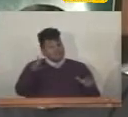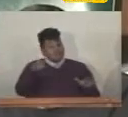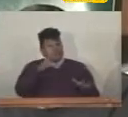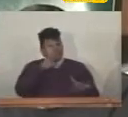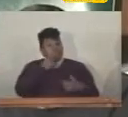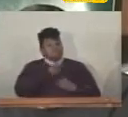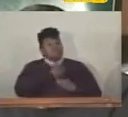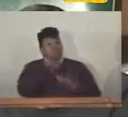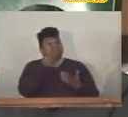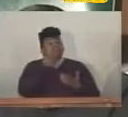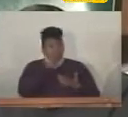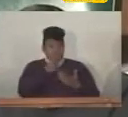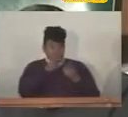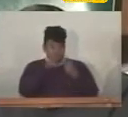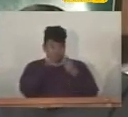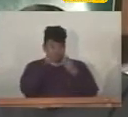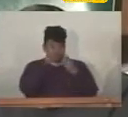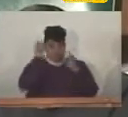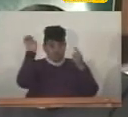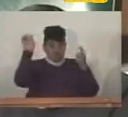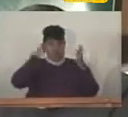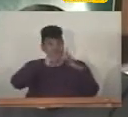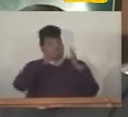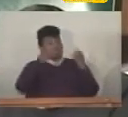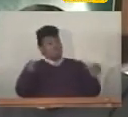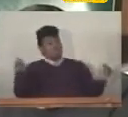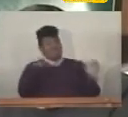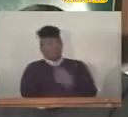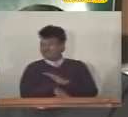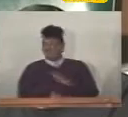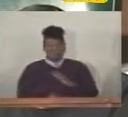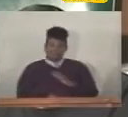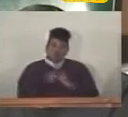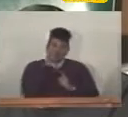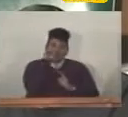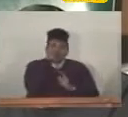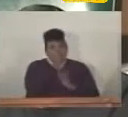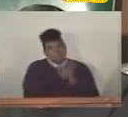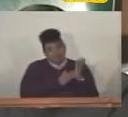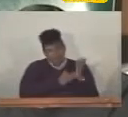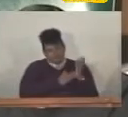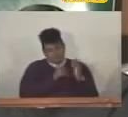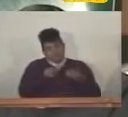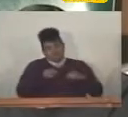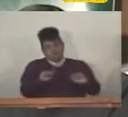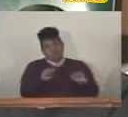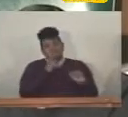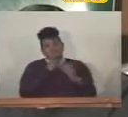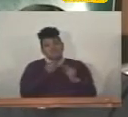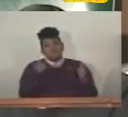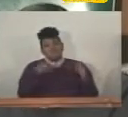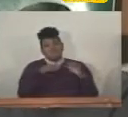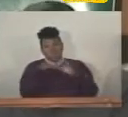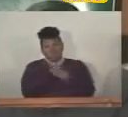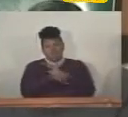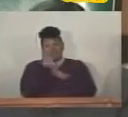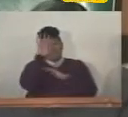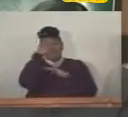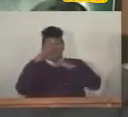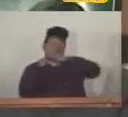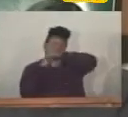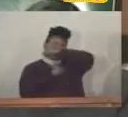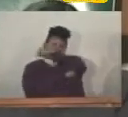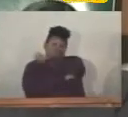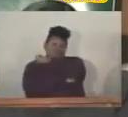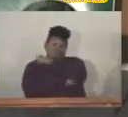of the security forces, the need for unity among communities, and the need for us all to work together as a people